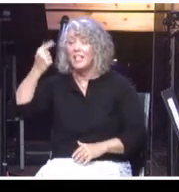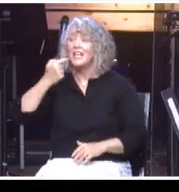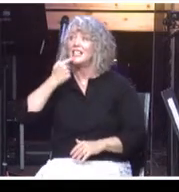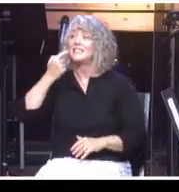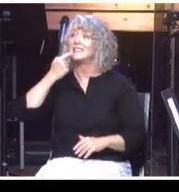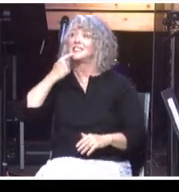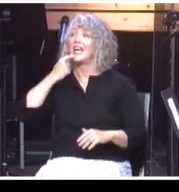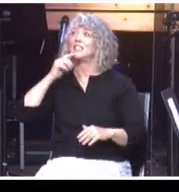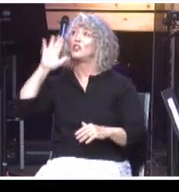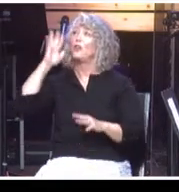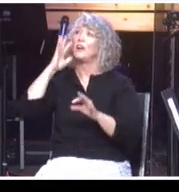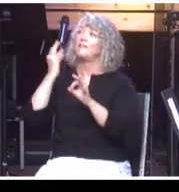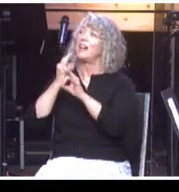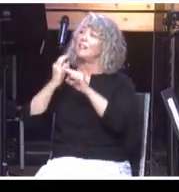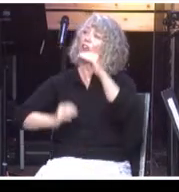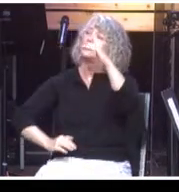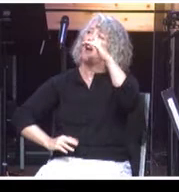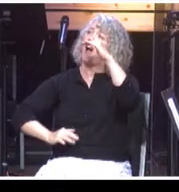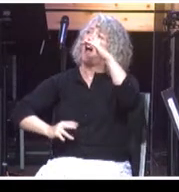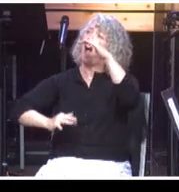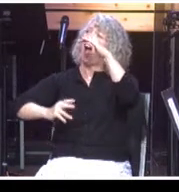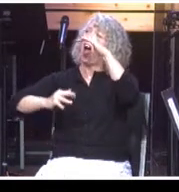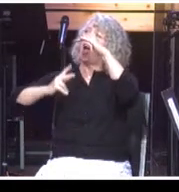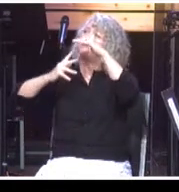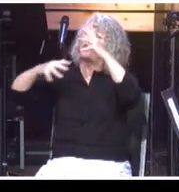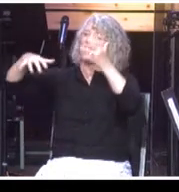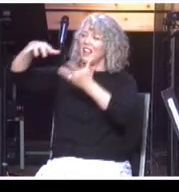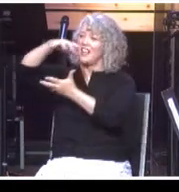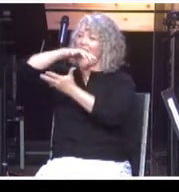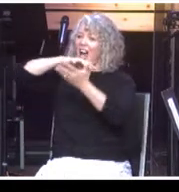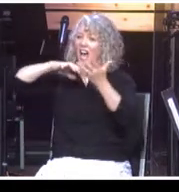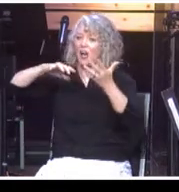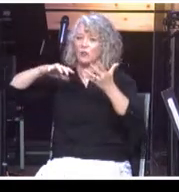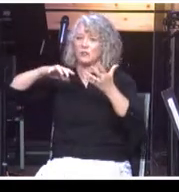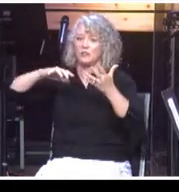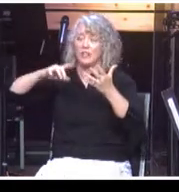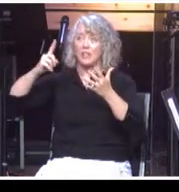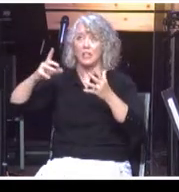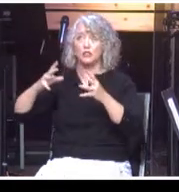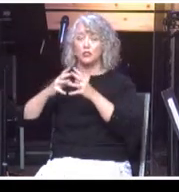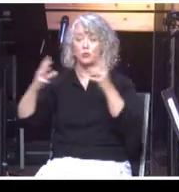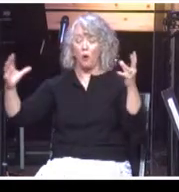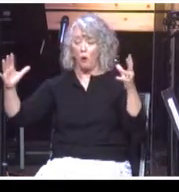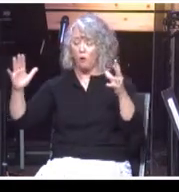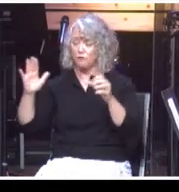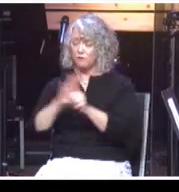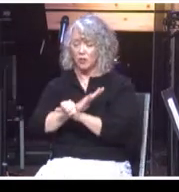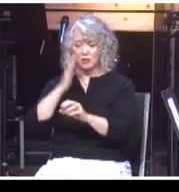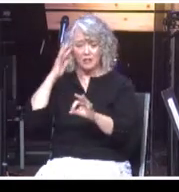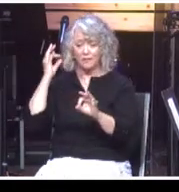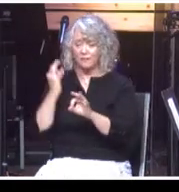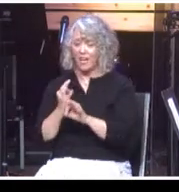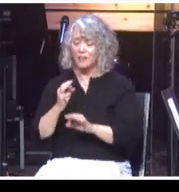clouds. God is utterly and entirely faithful. You and I